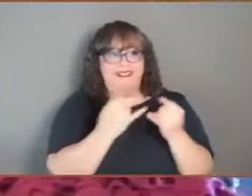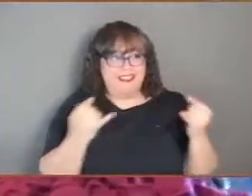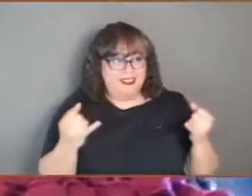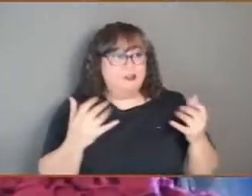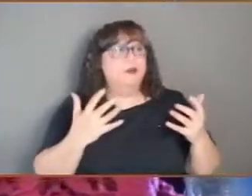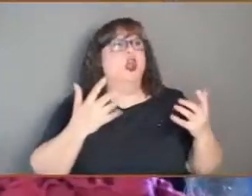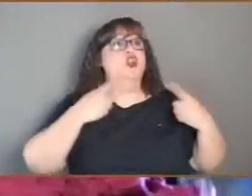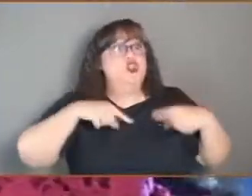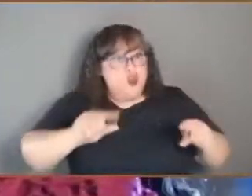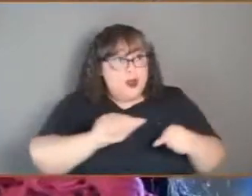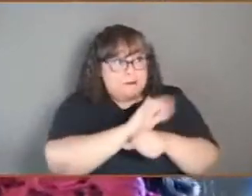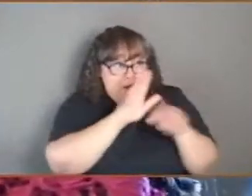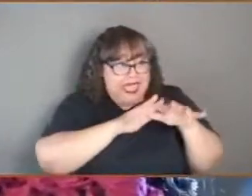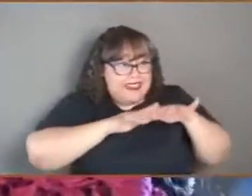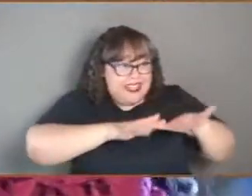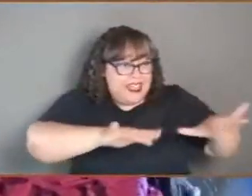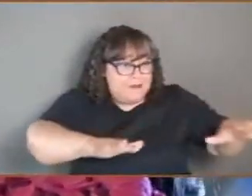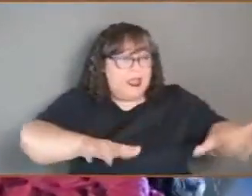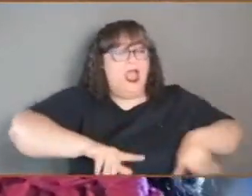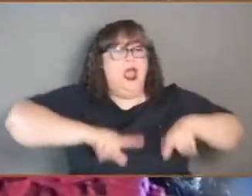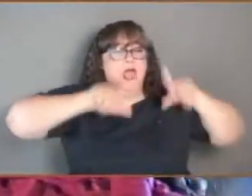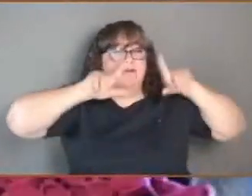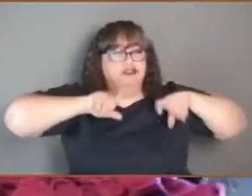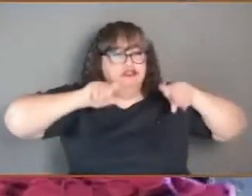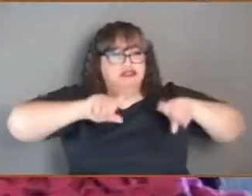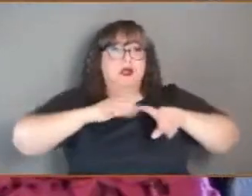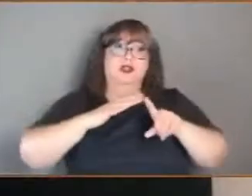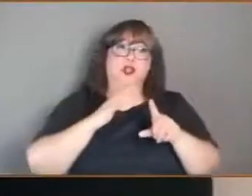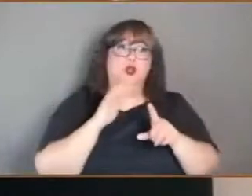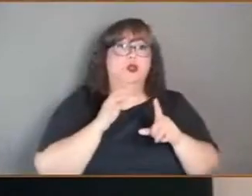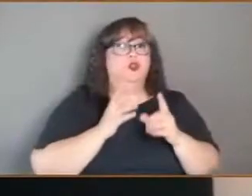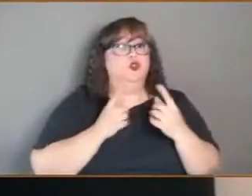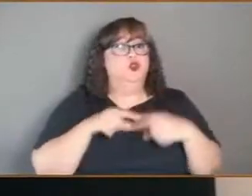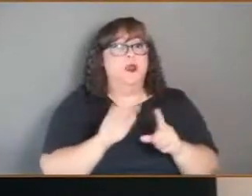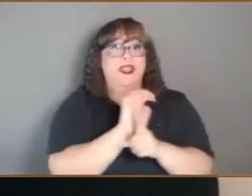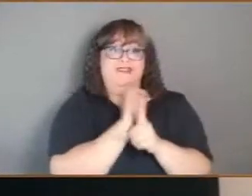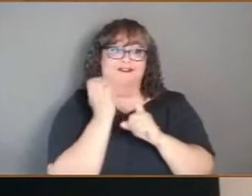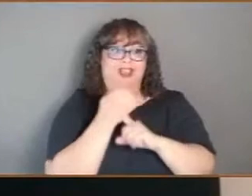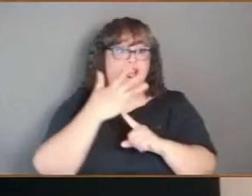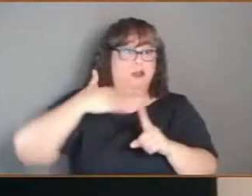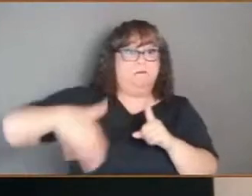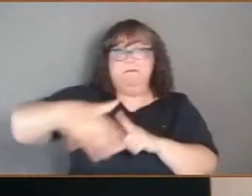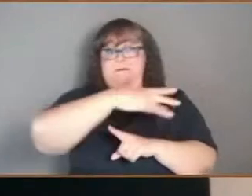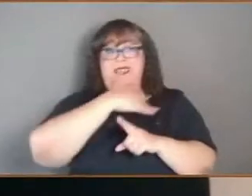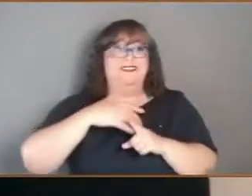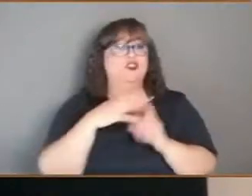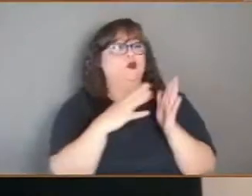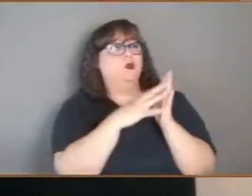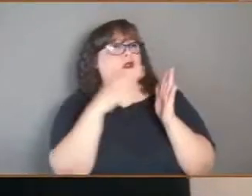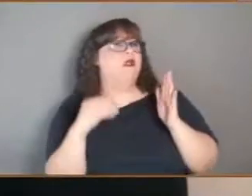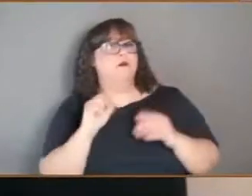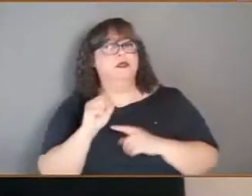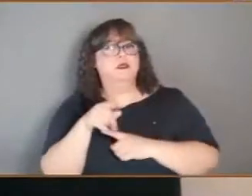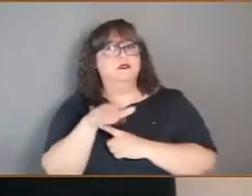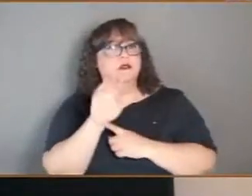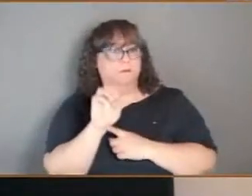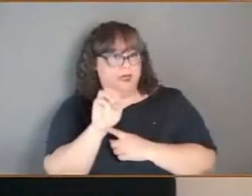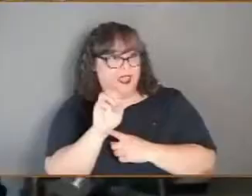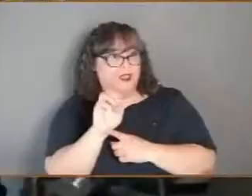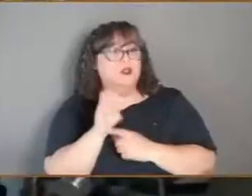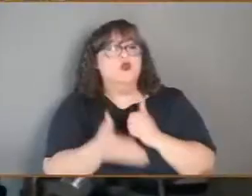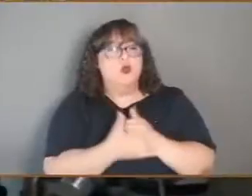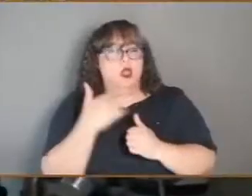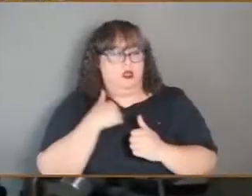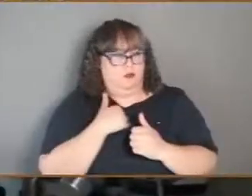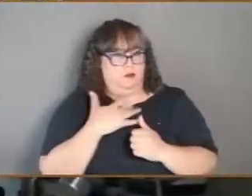testing it through an entire environmental test campaign, which simulates space, which gives us confidence that it's going to survive the full